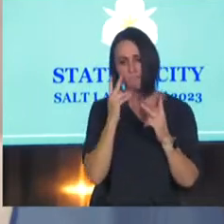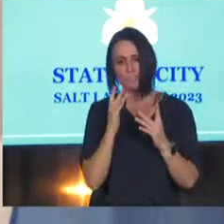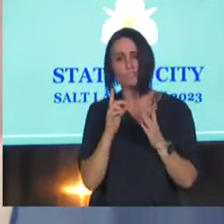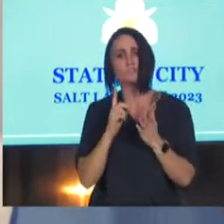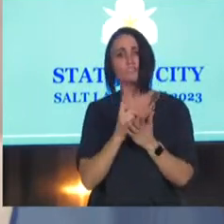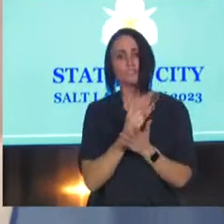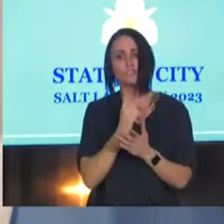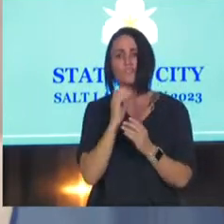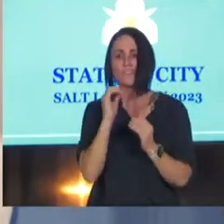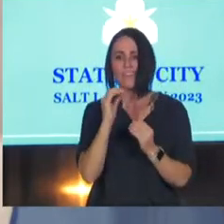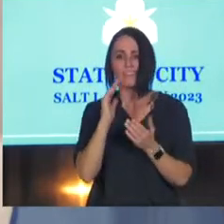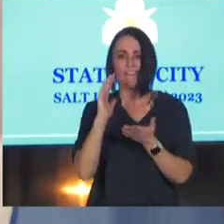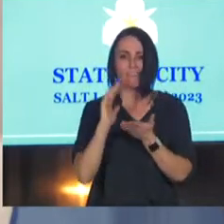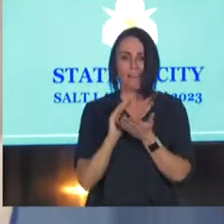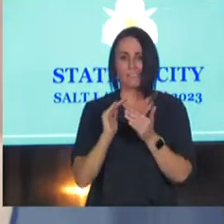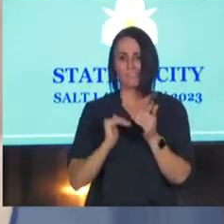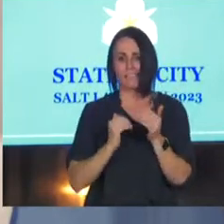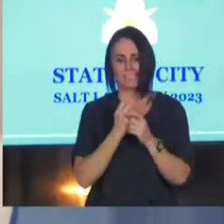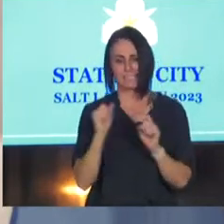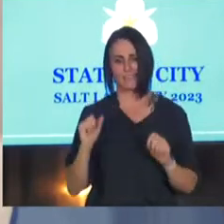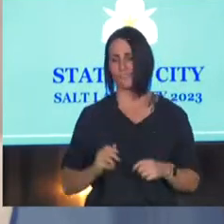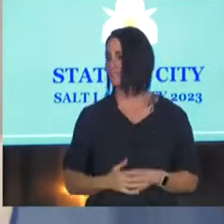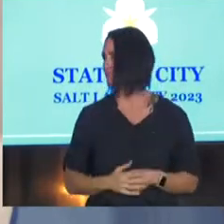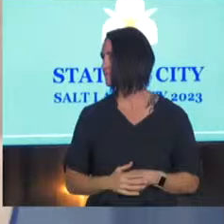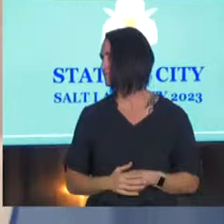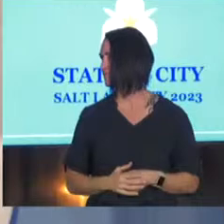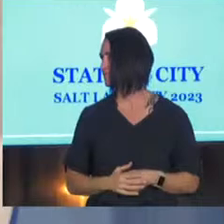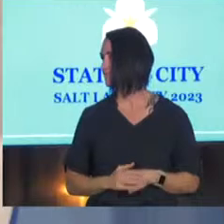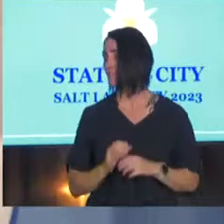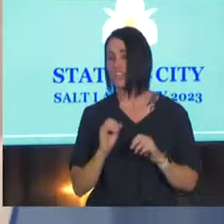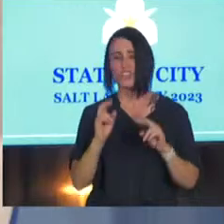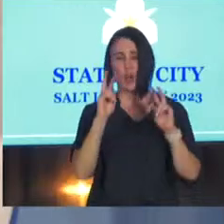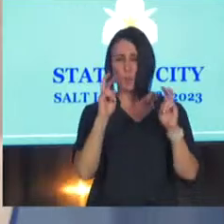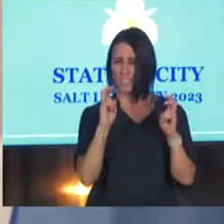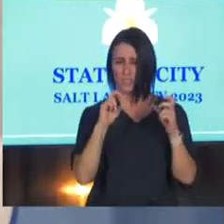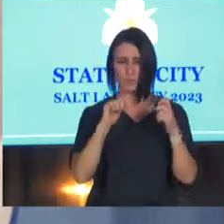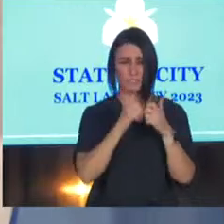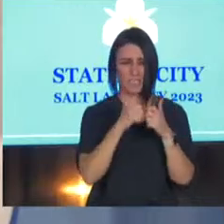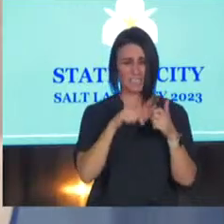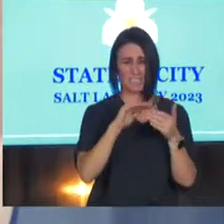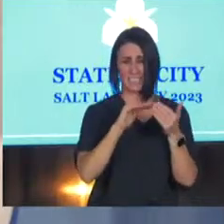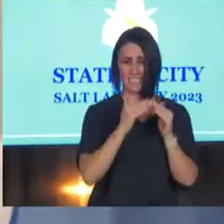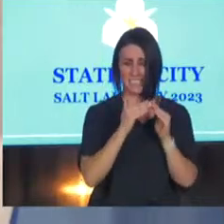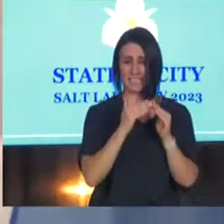deserve nothing less. But no issue has challenged our city,